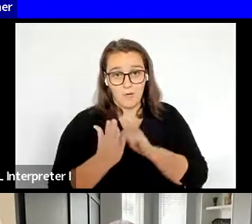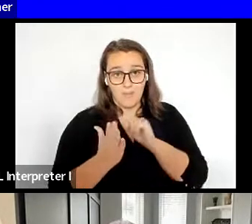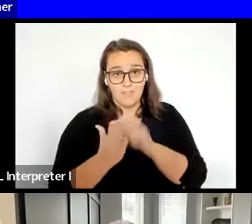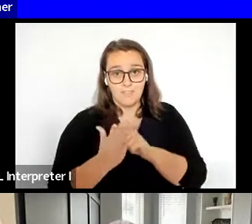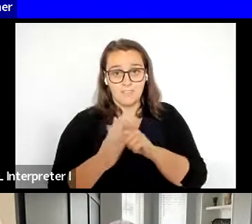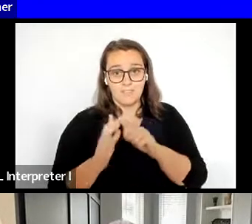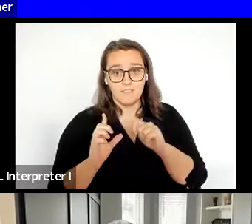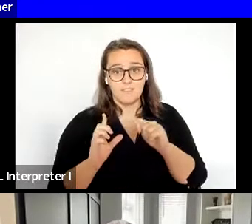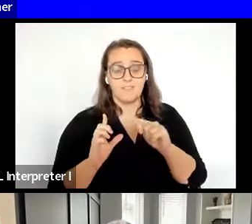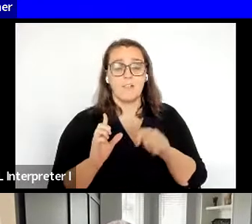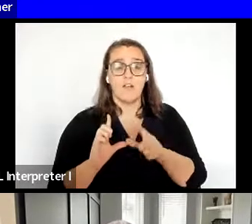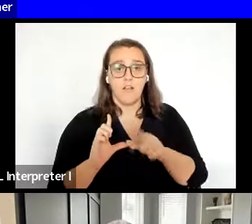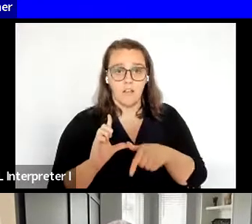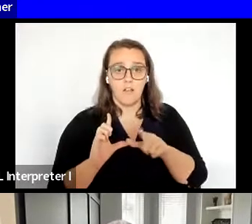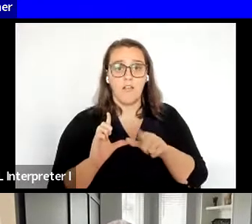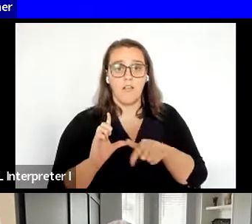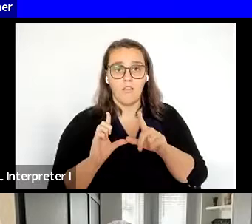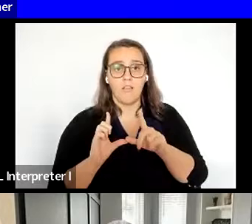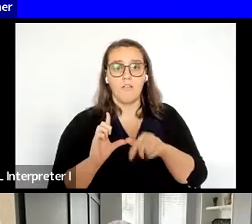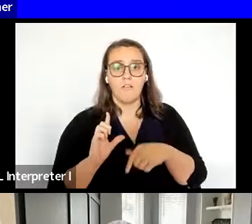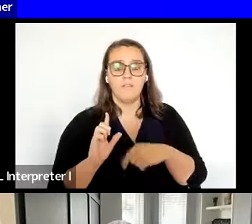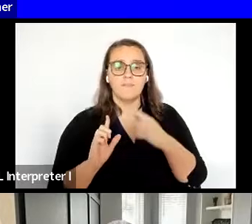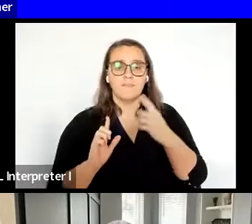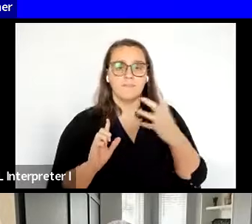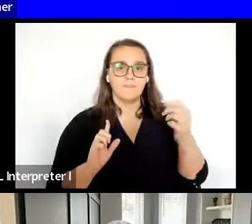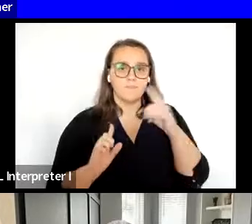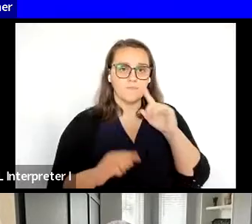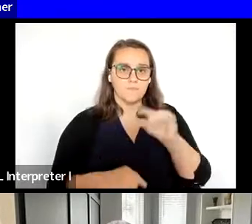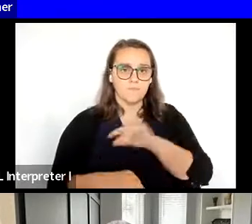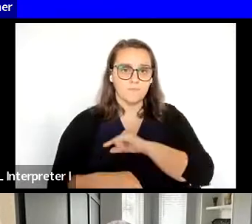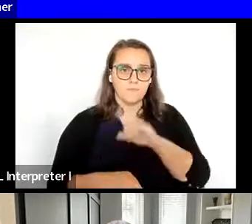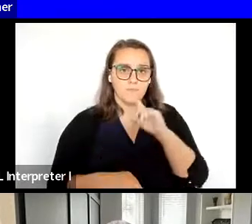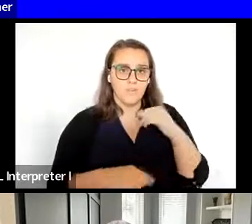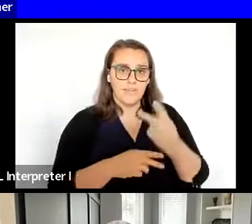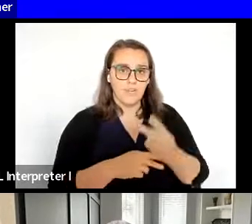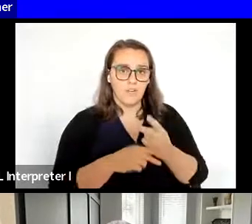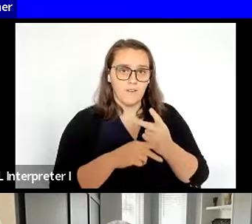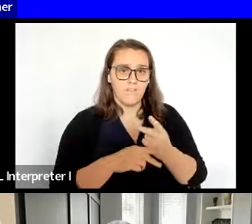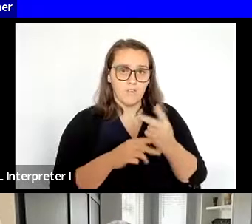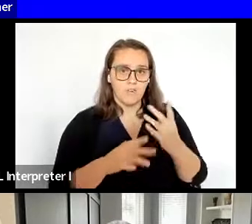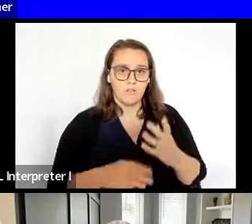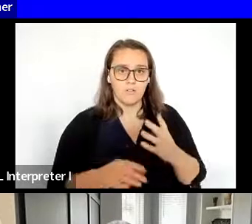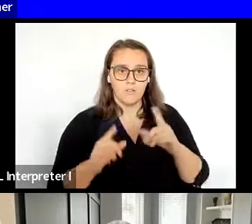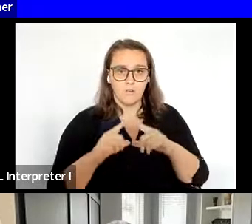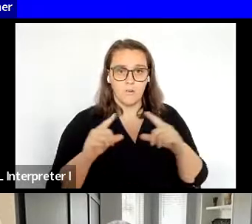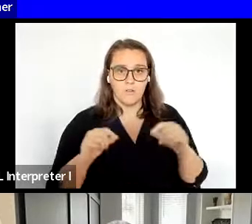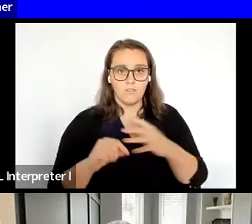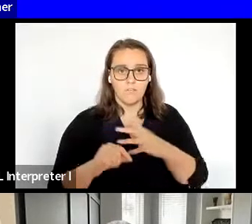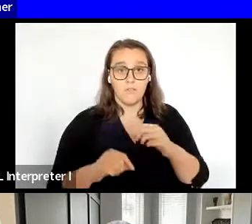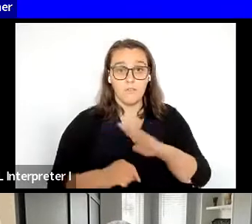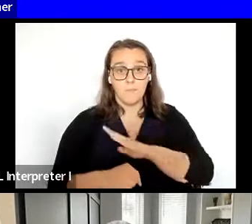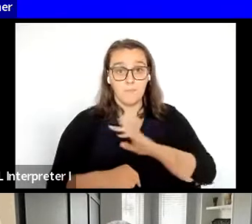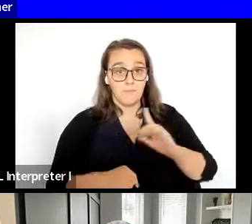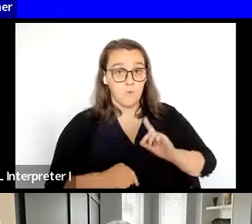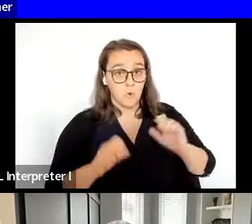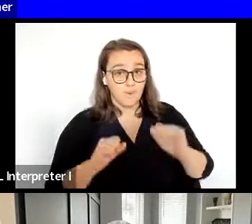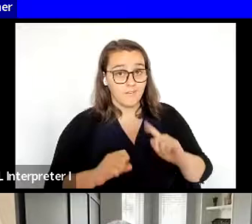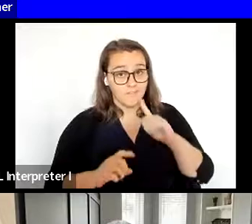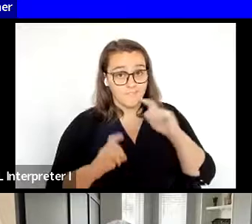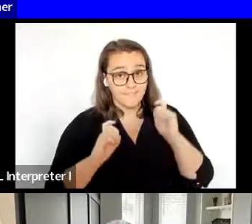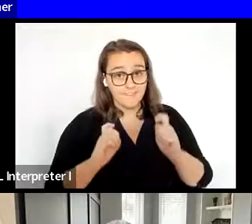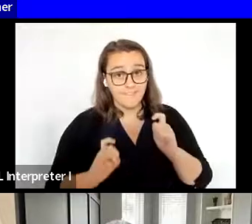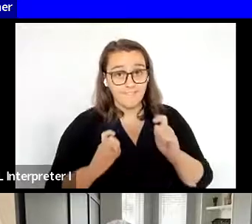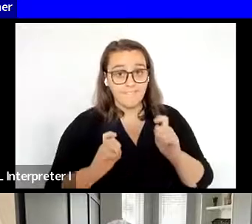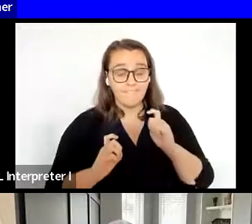of 2-year qualifying patient and caregiver registration cards. It also provides the board with the authority to issue patient and